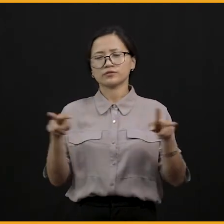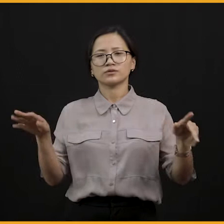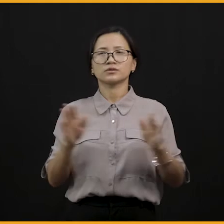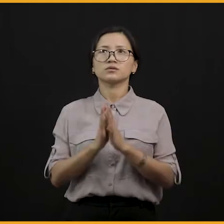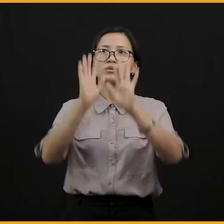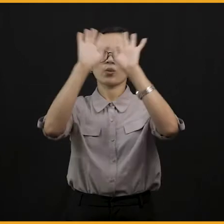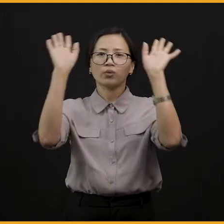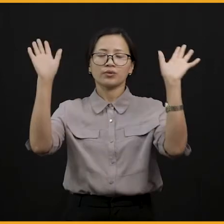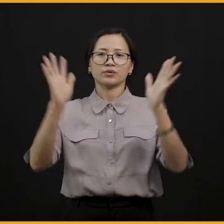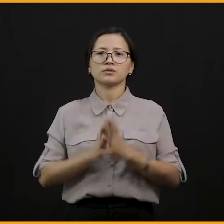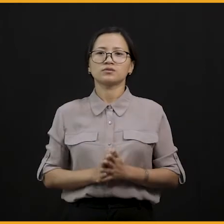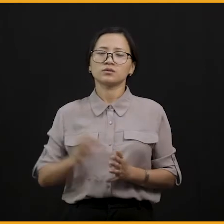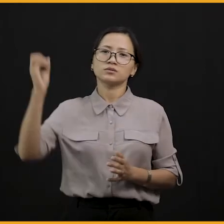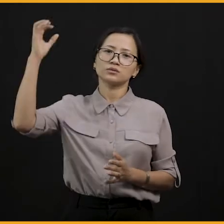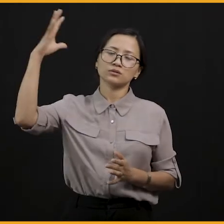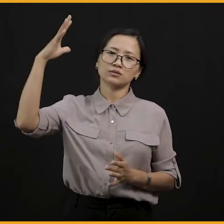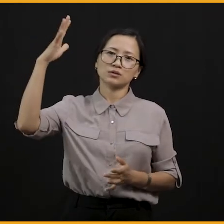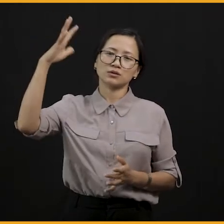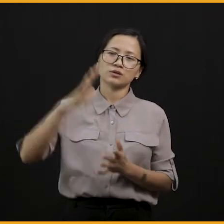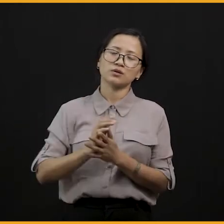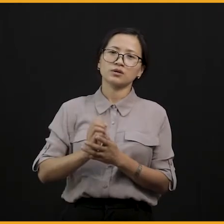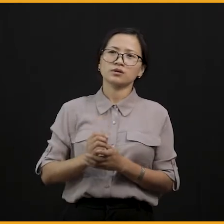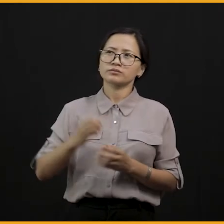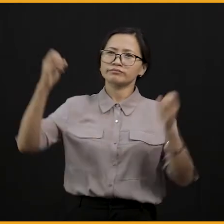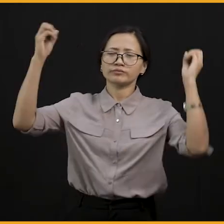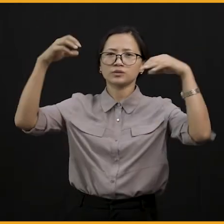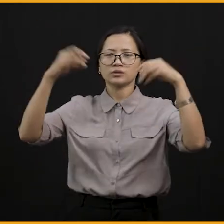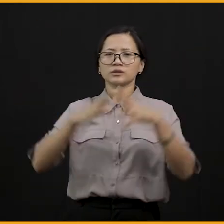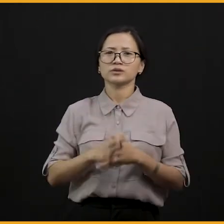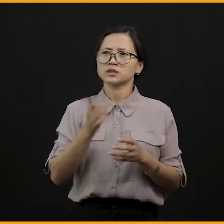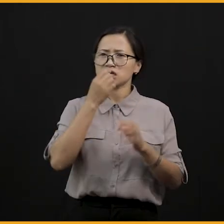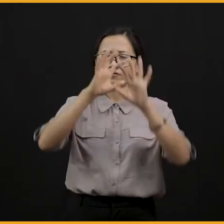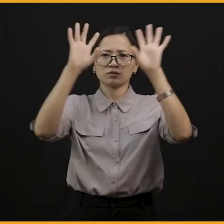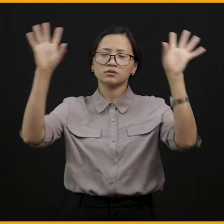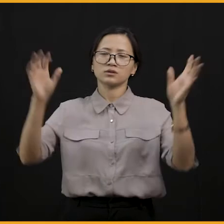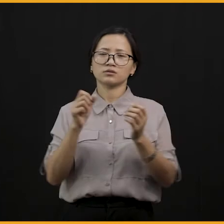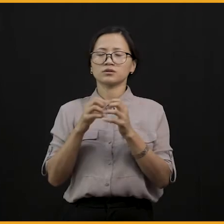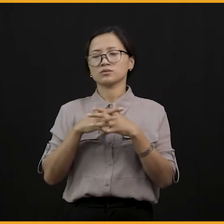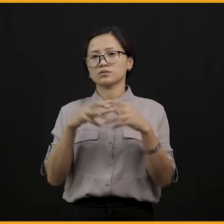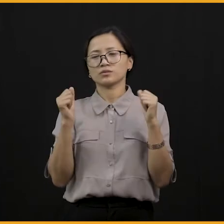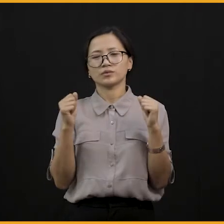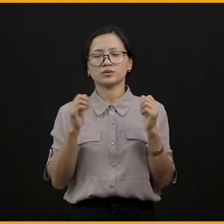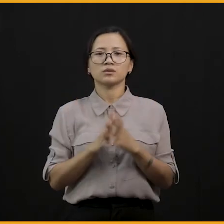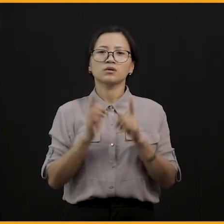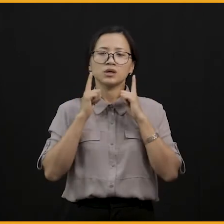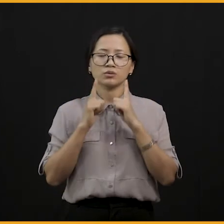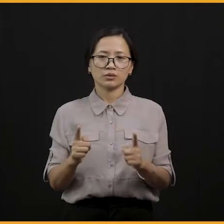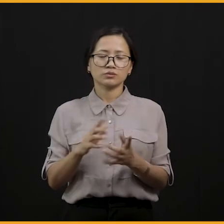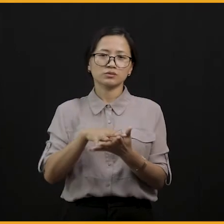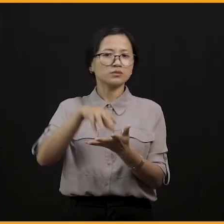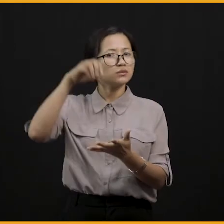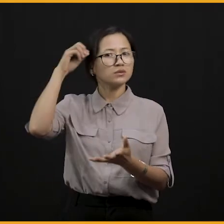right? From sunny, rainy, foggy, winter, right? But we have